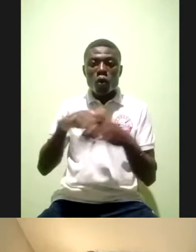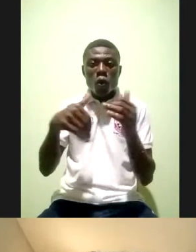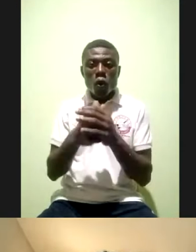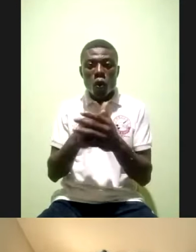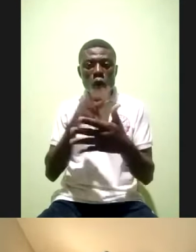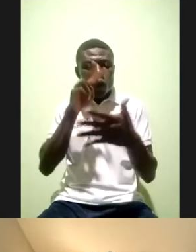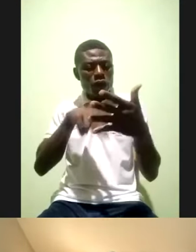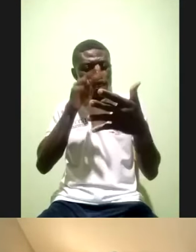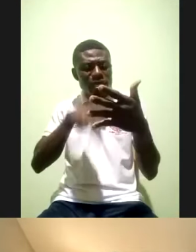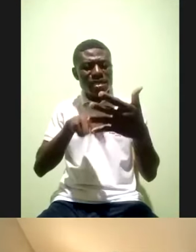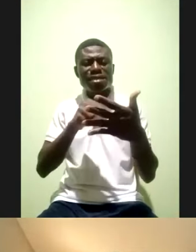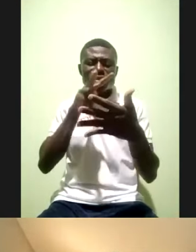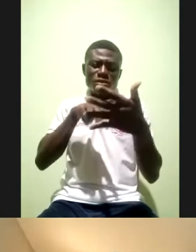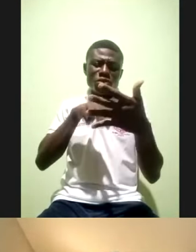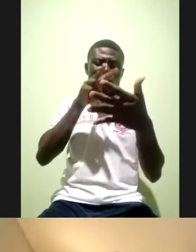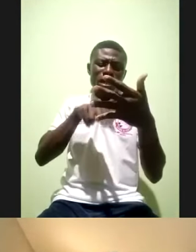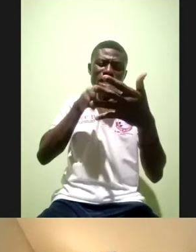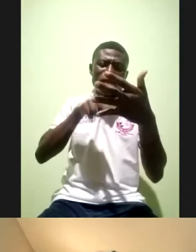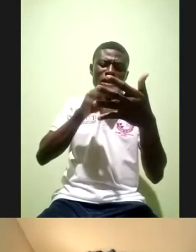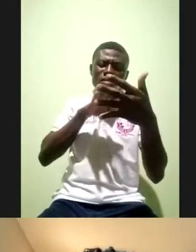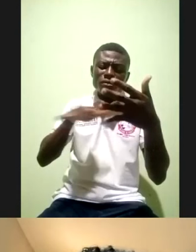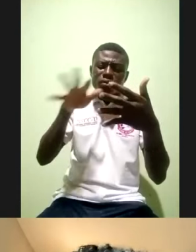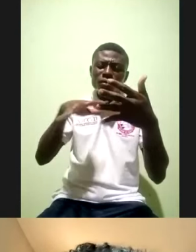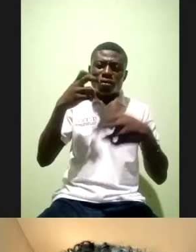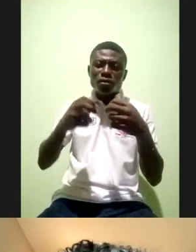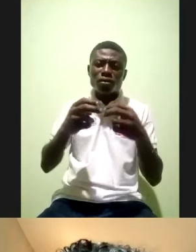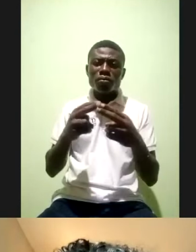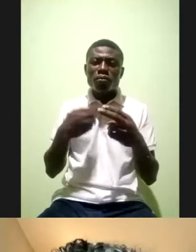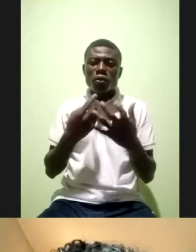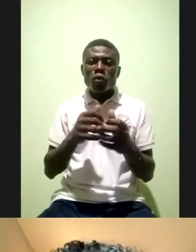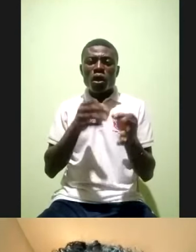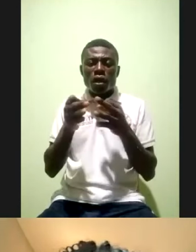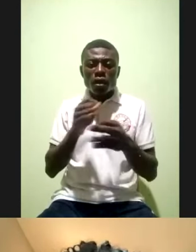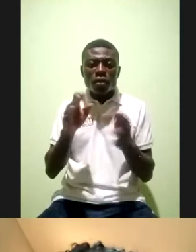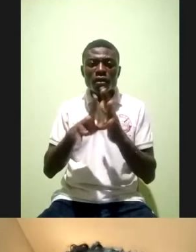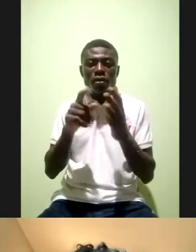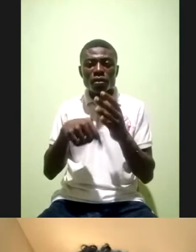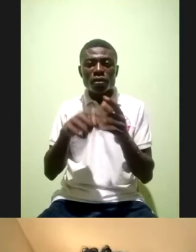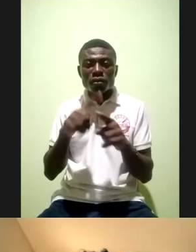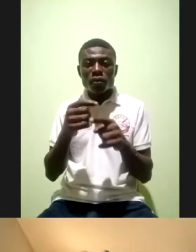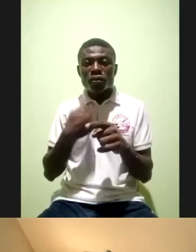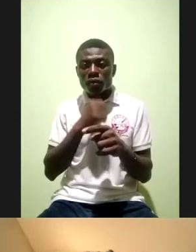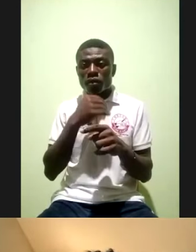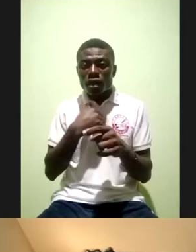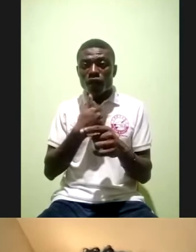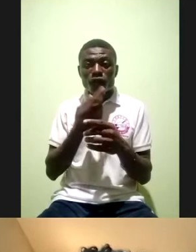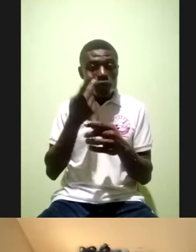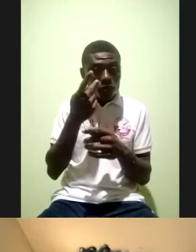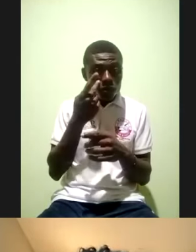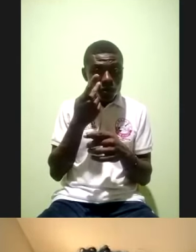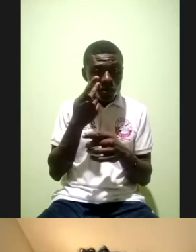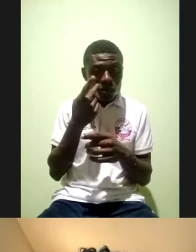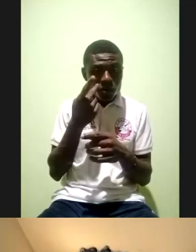spelling errors. So I don't want to go too much of details into this part because we don't find the cases